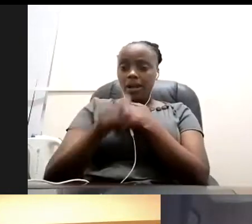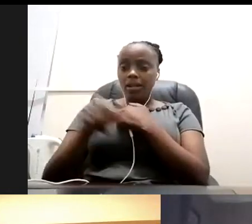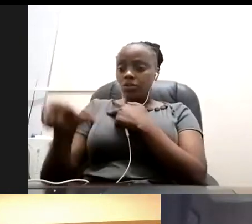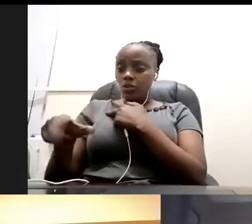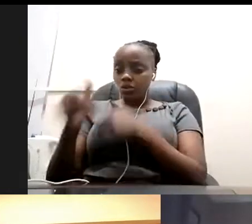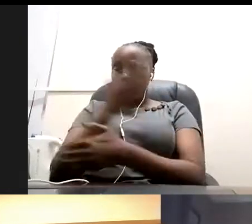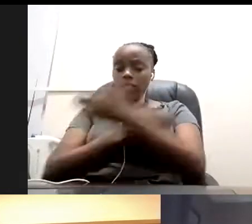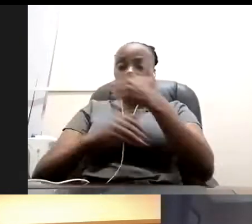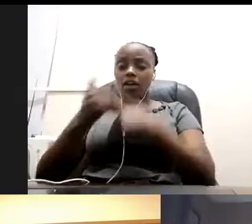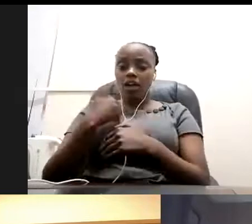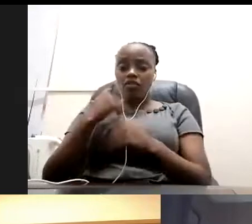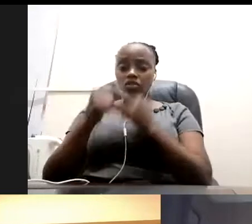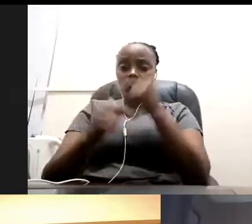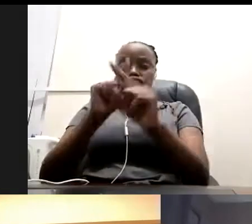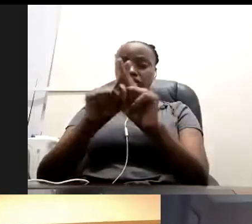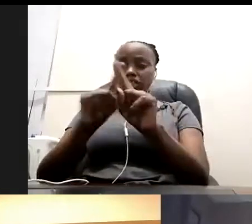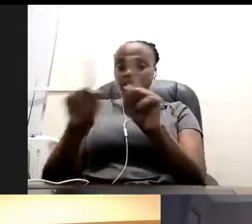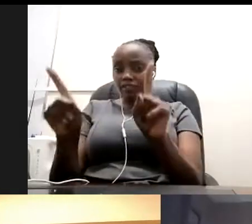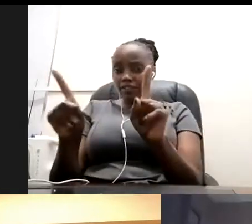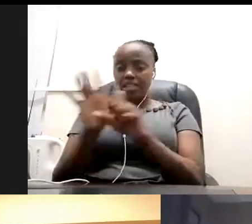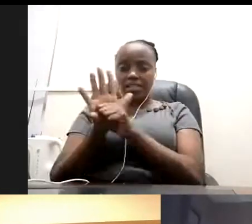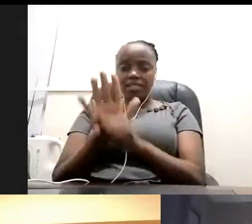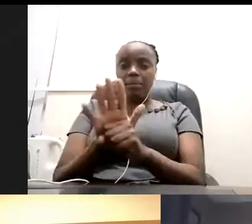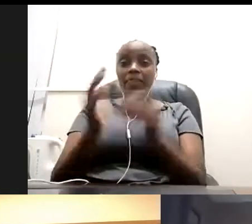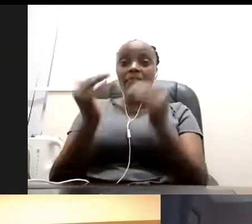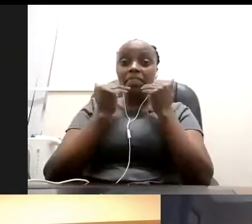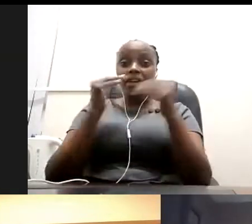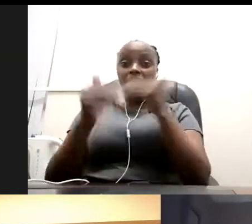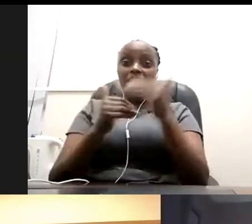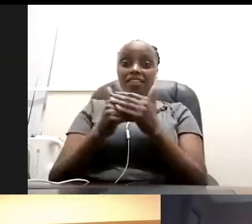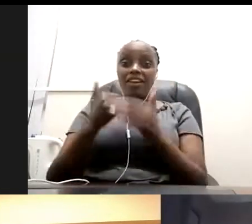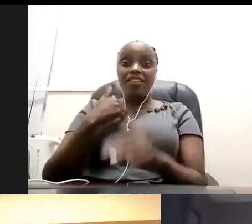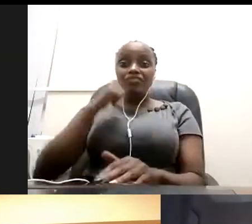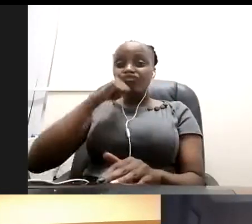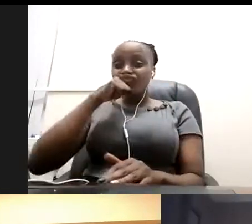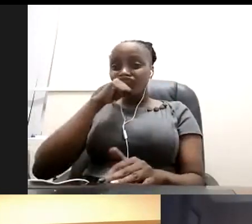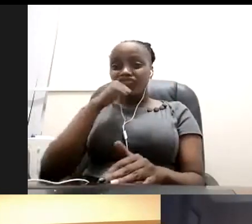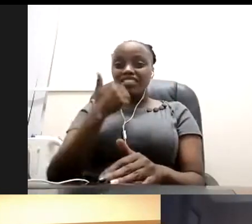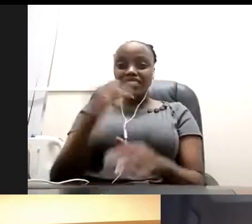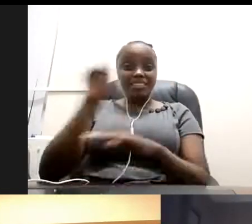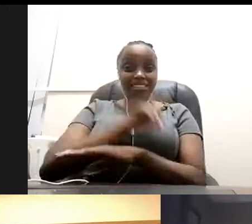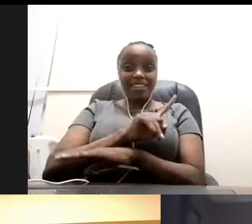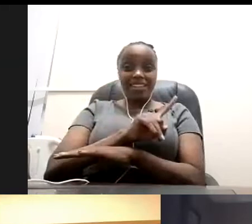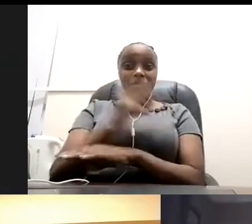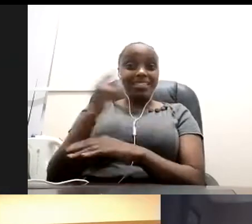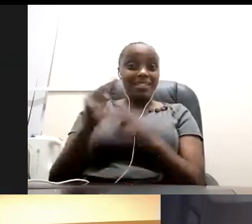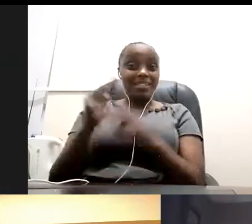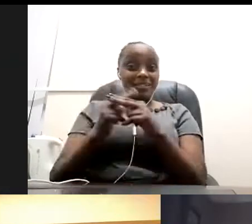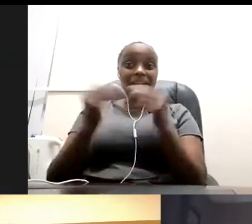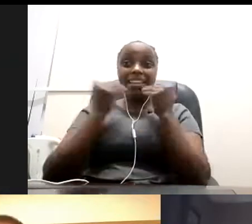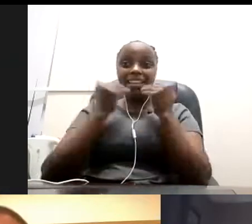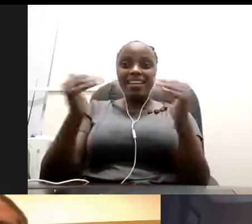facing different type of discriminations. Thanks everyone, have a good rest of the day and we will see you soon. Thank you,